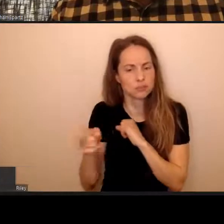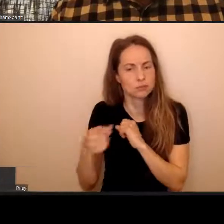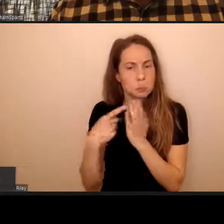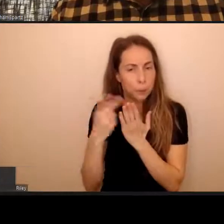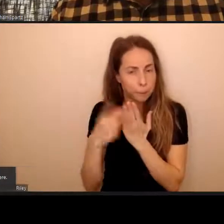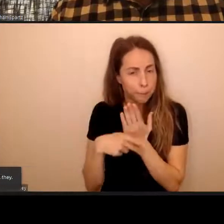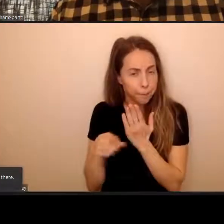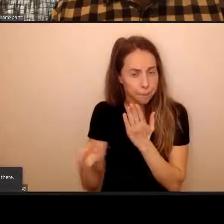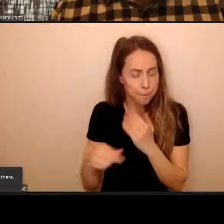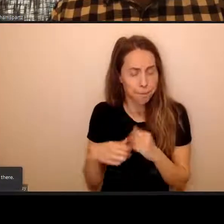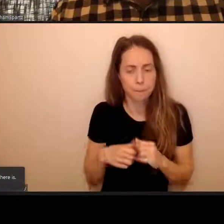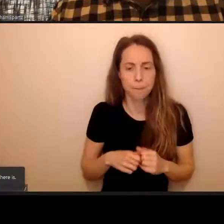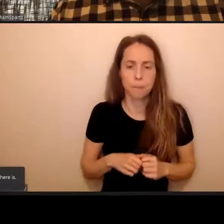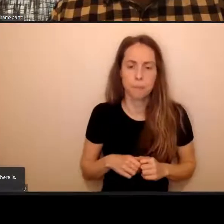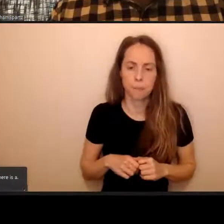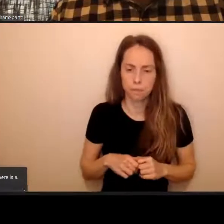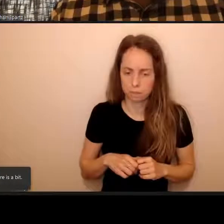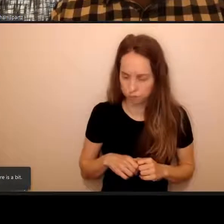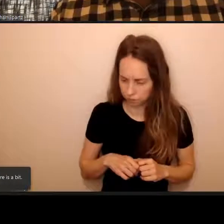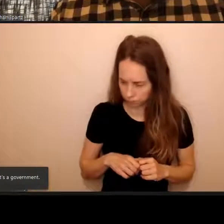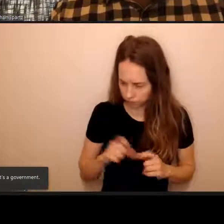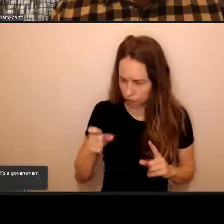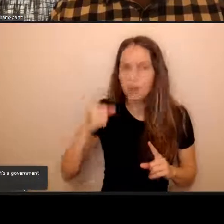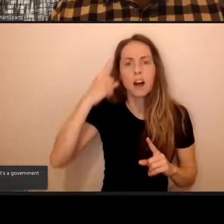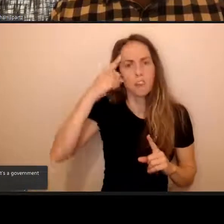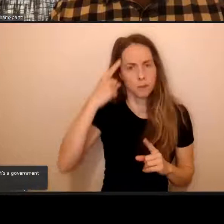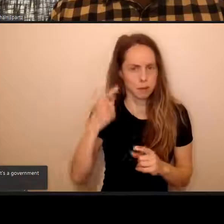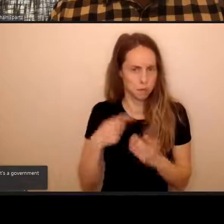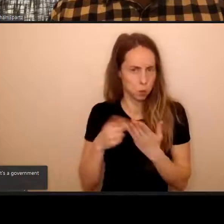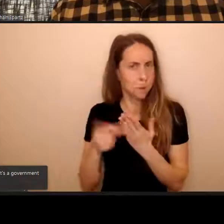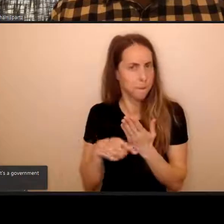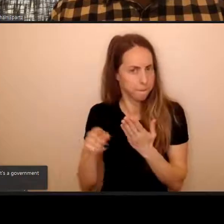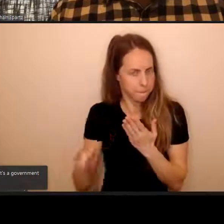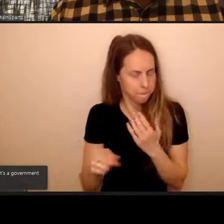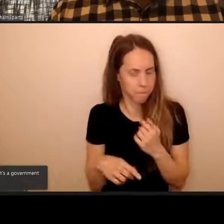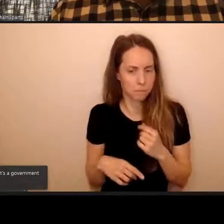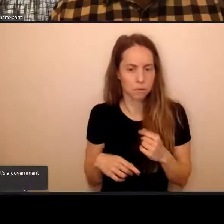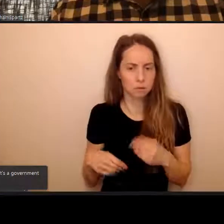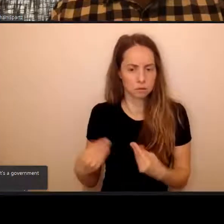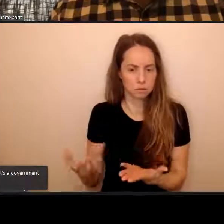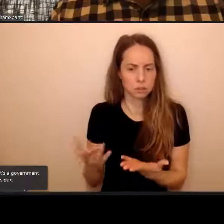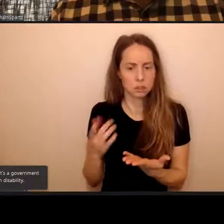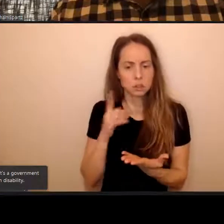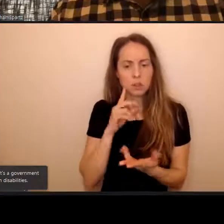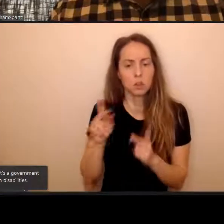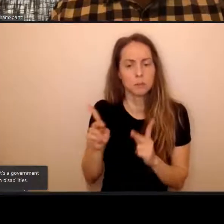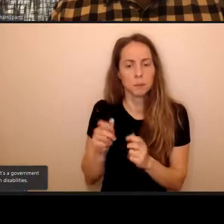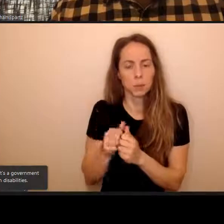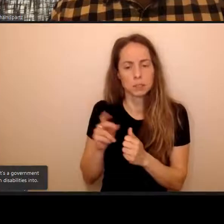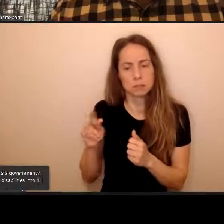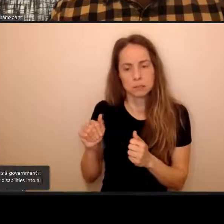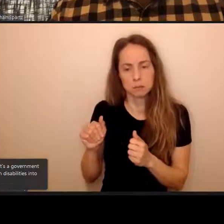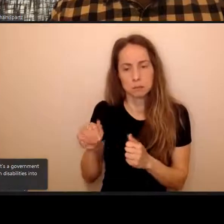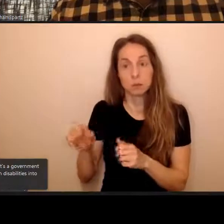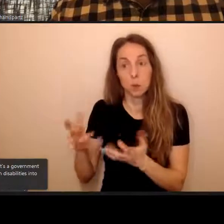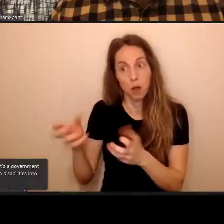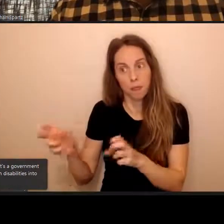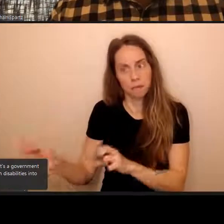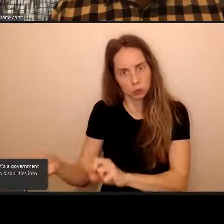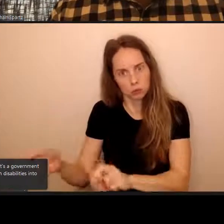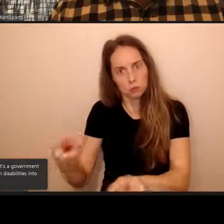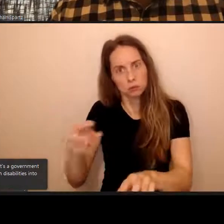program where it's a government program to get people with disabilities into employment.